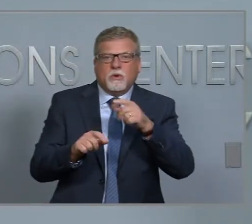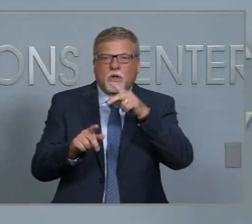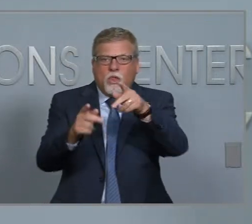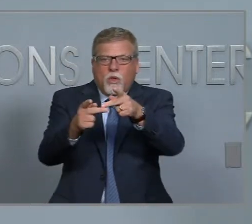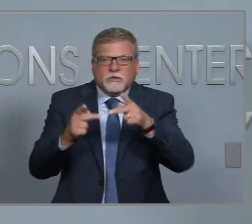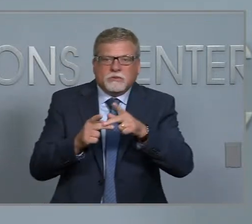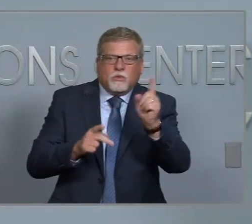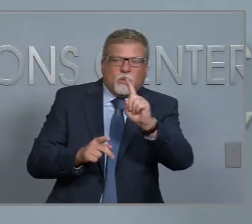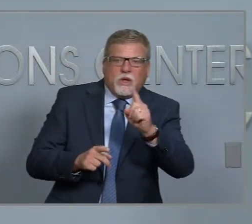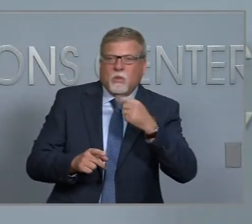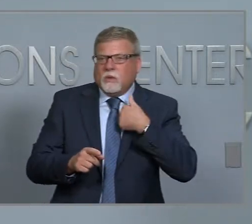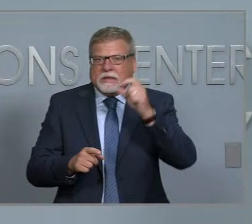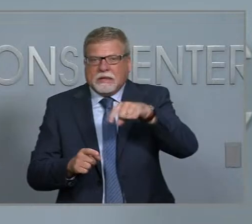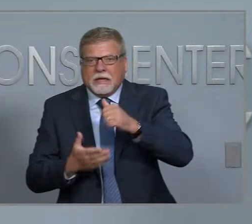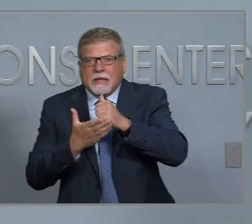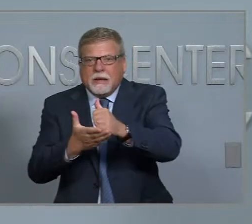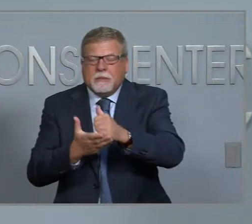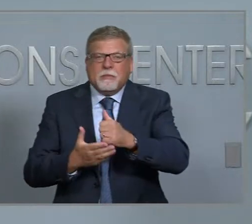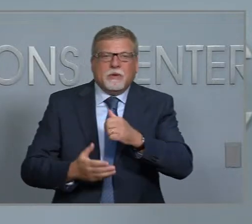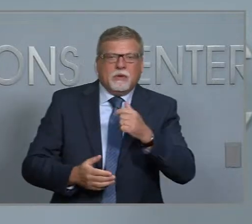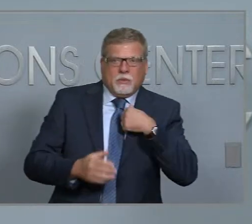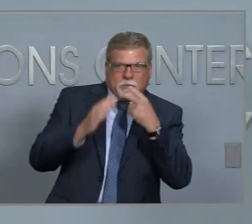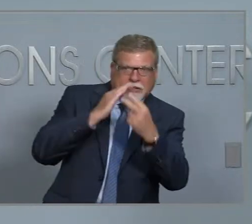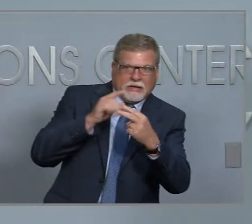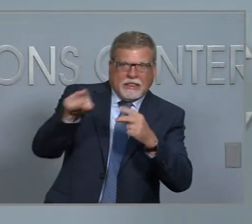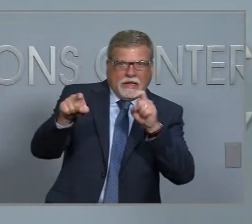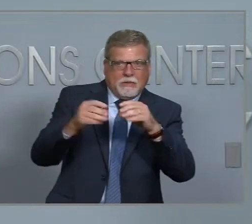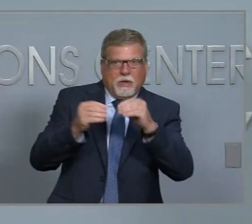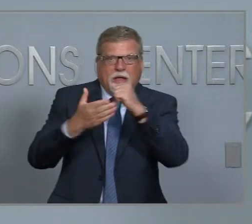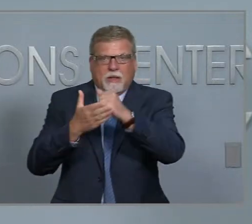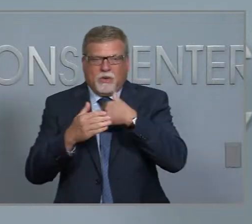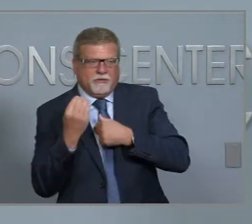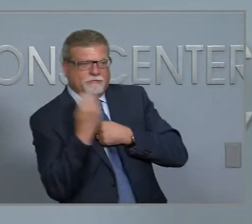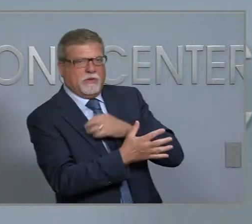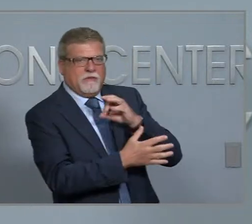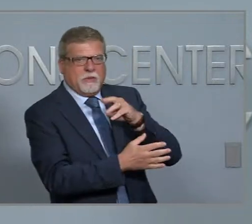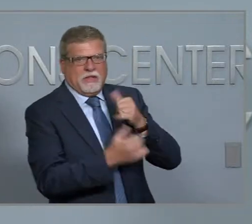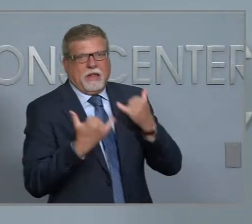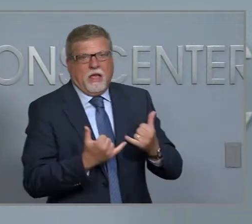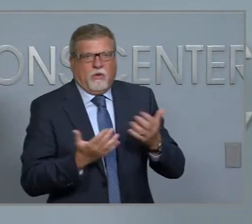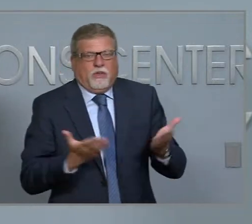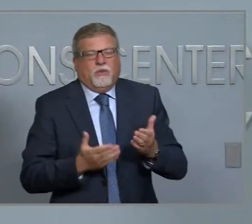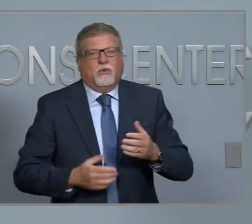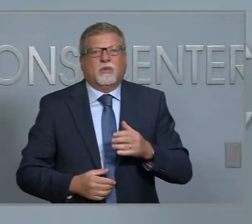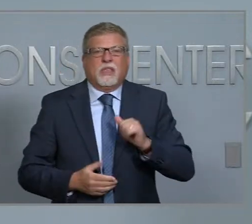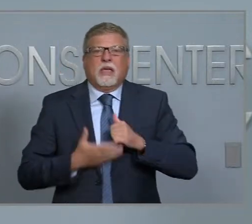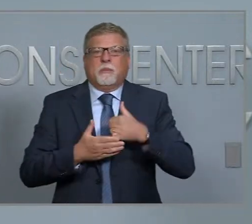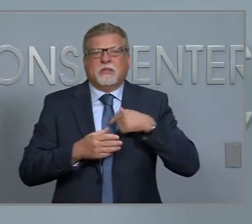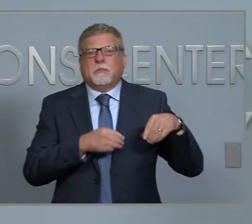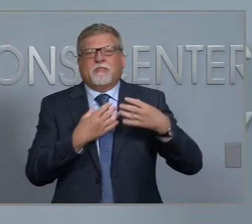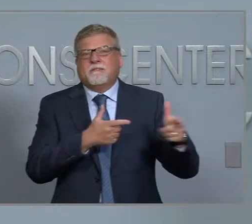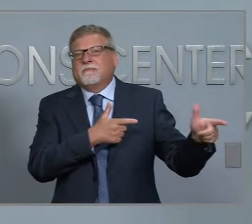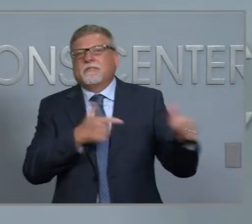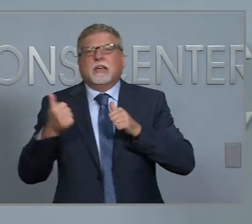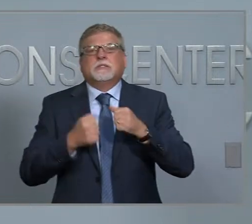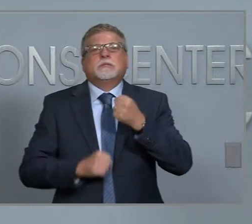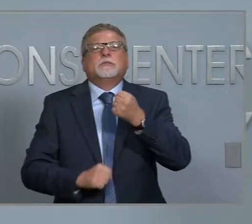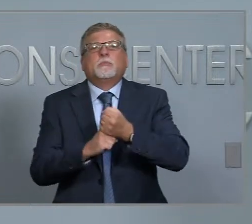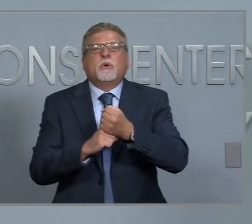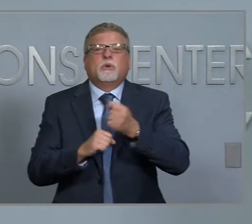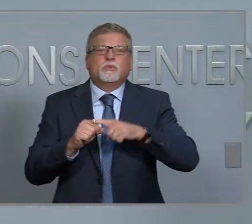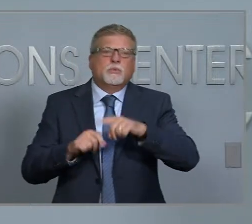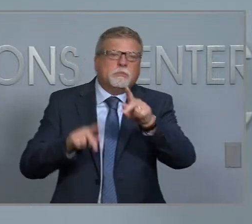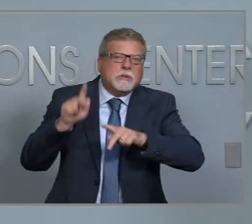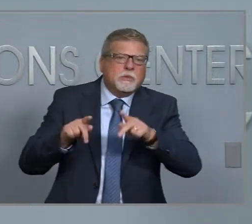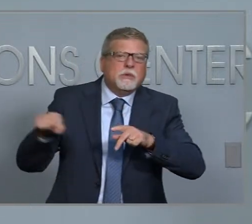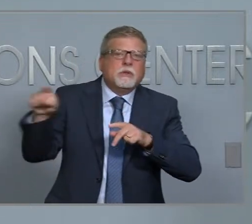now comes to fruition, and we see the impacts that we are at this point looking at, to be able to expedite support out to those individuals